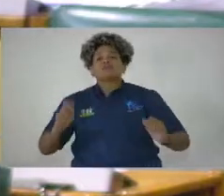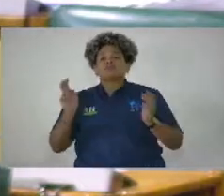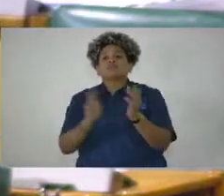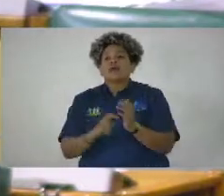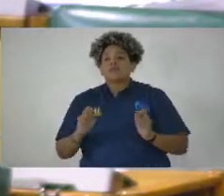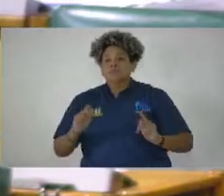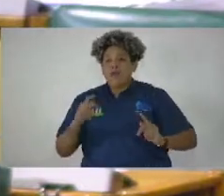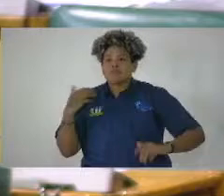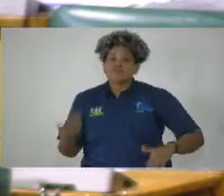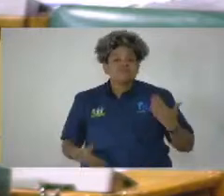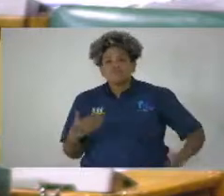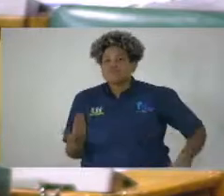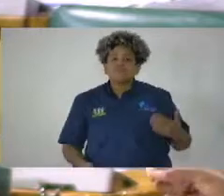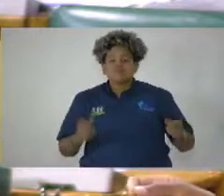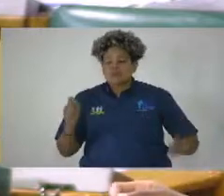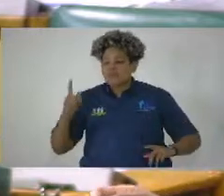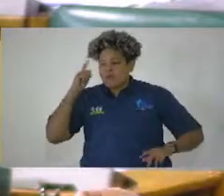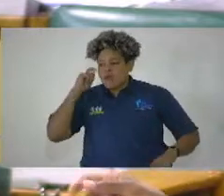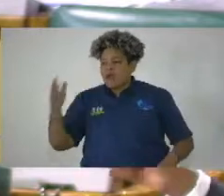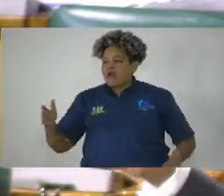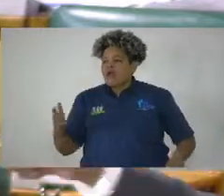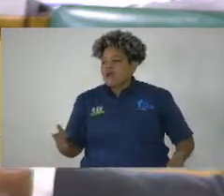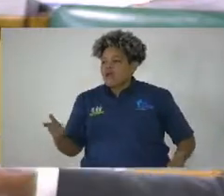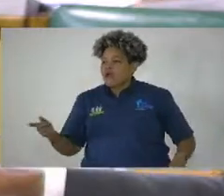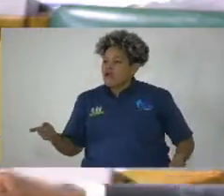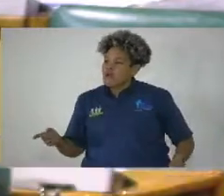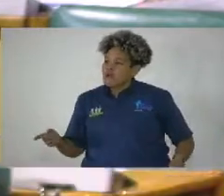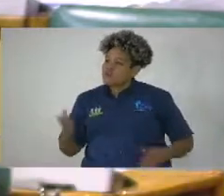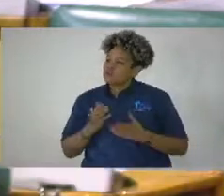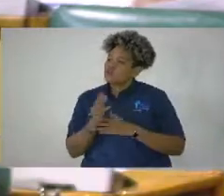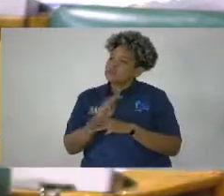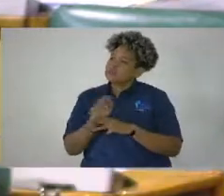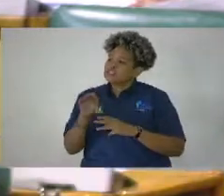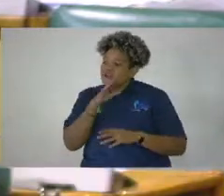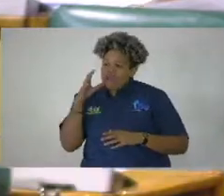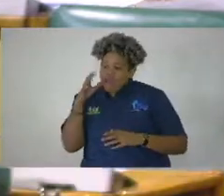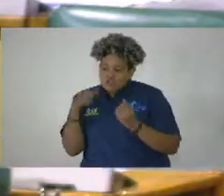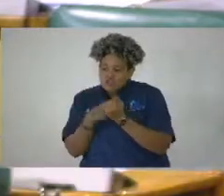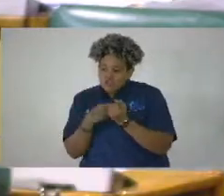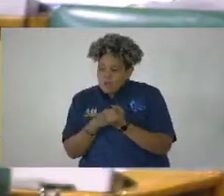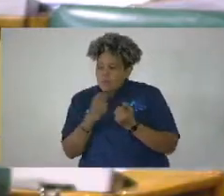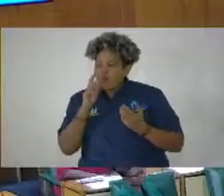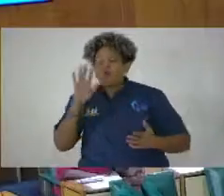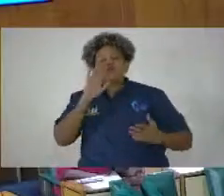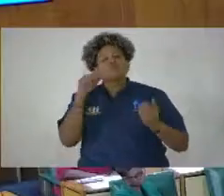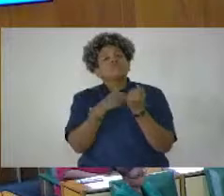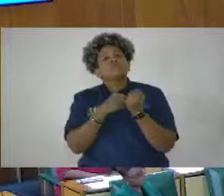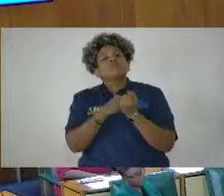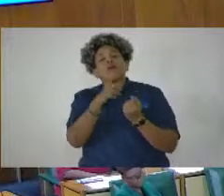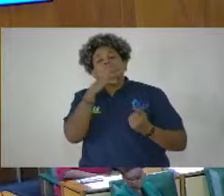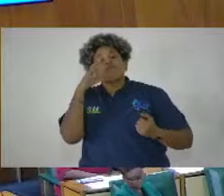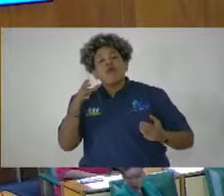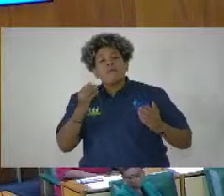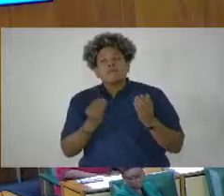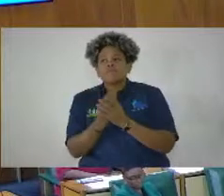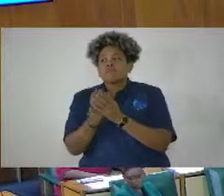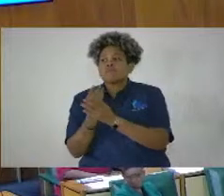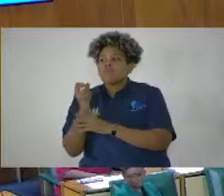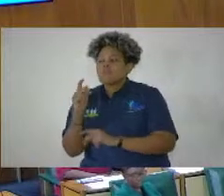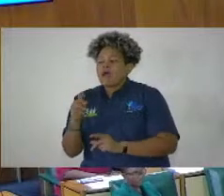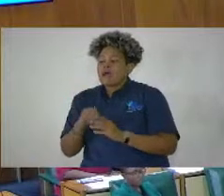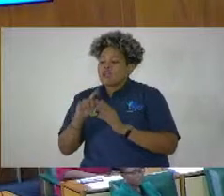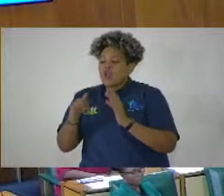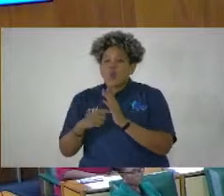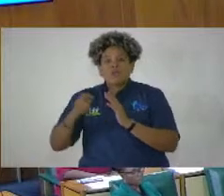right back up, because $1 billion through the Ministry of Agriculture is going to assist farmers in their hour